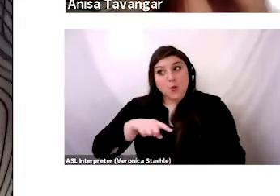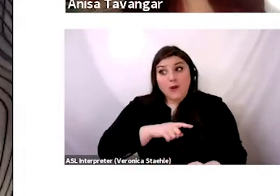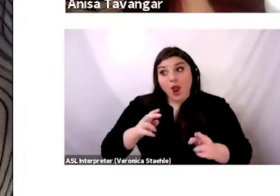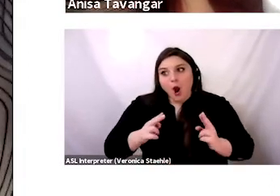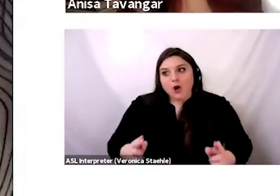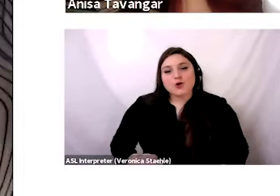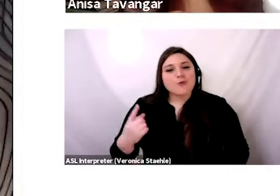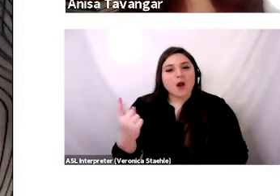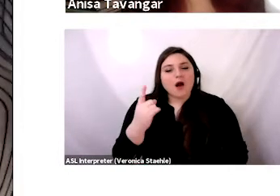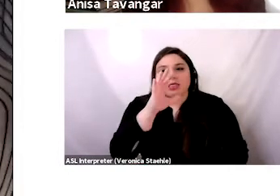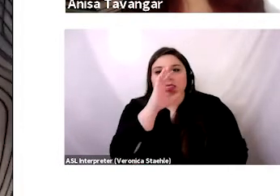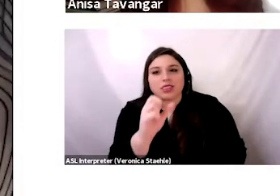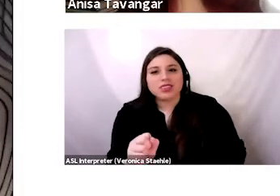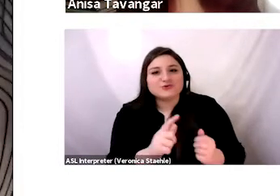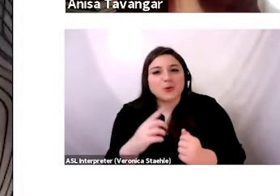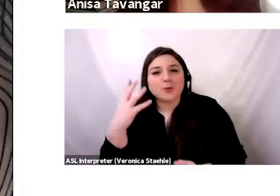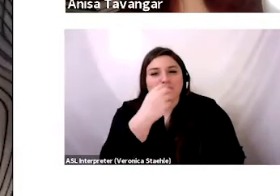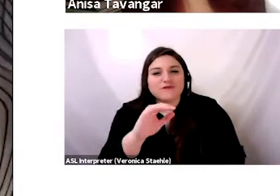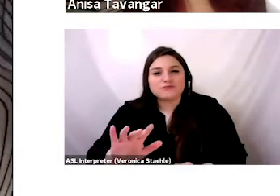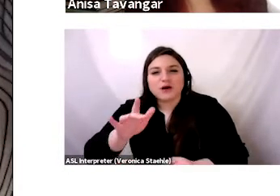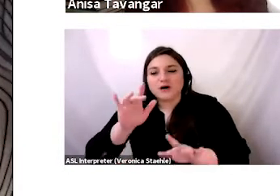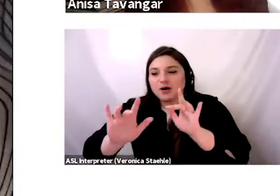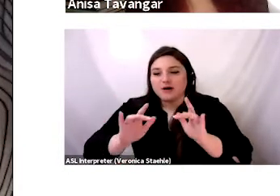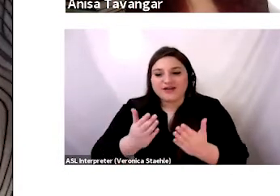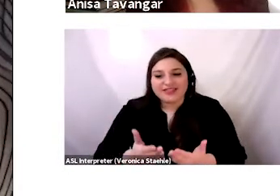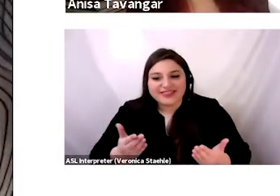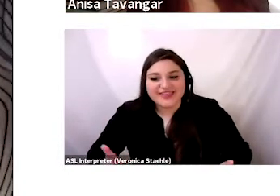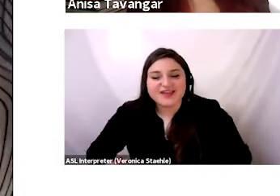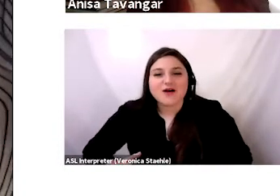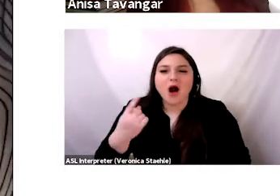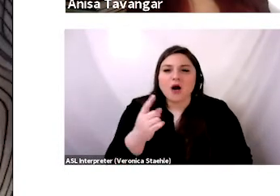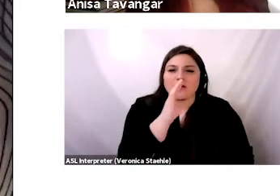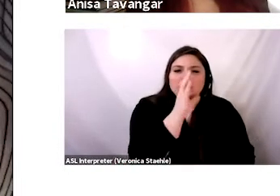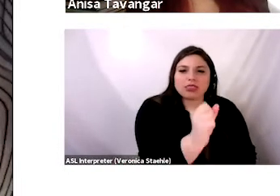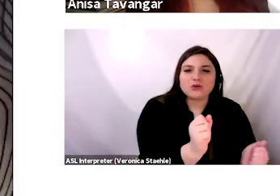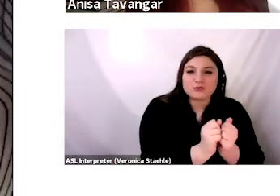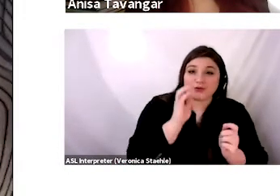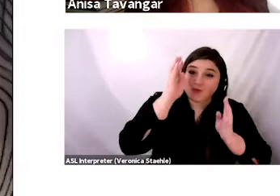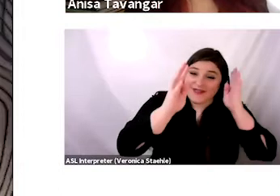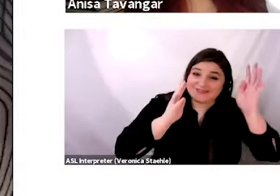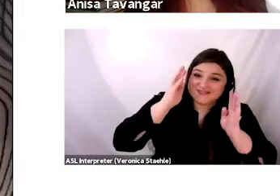we as human beings are drawn to beautiful things and are drawn to creativity. And